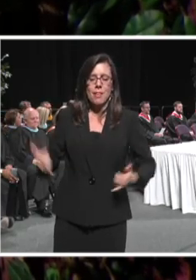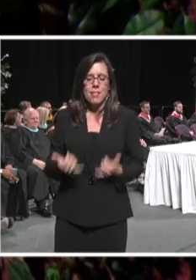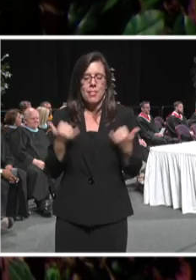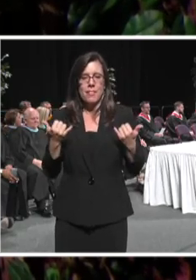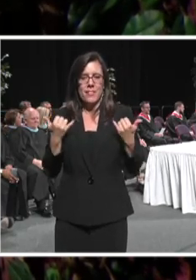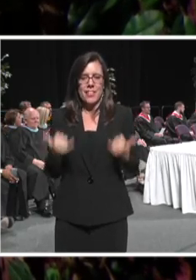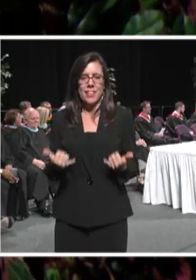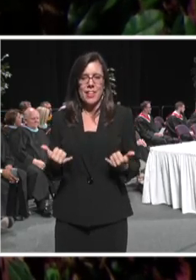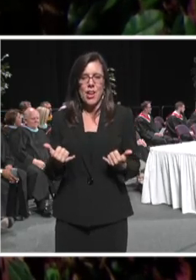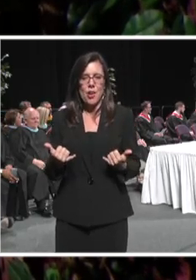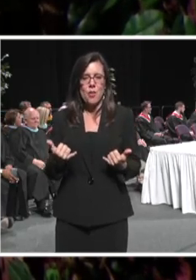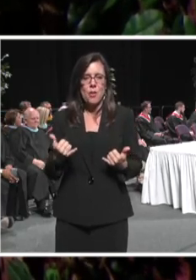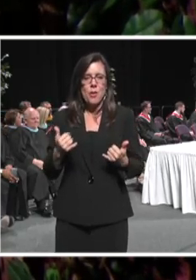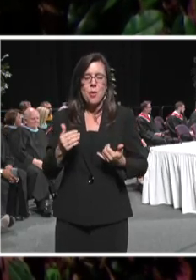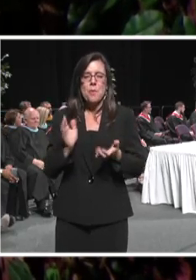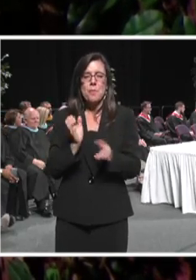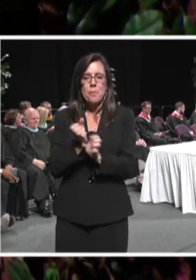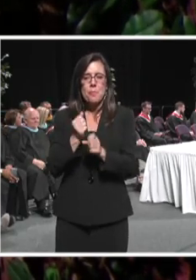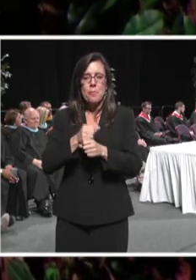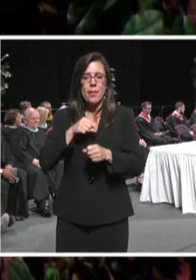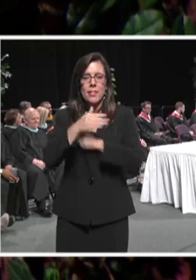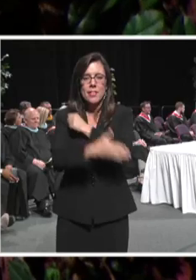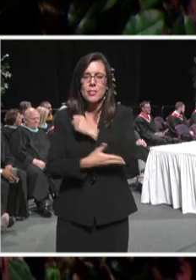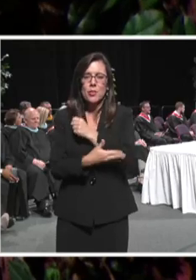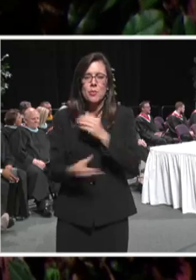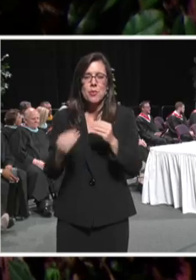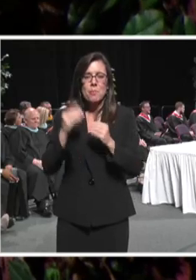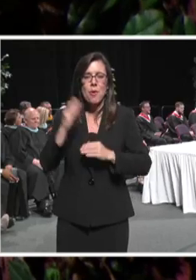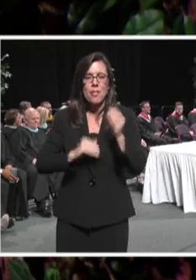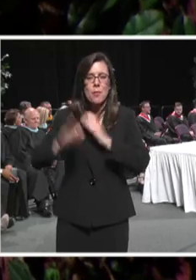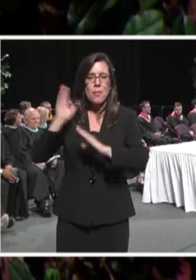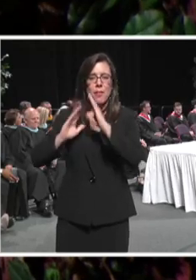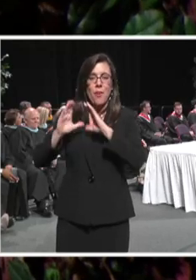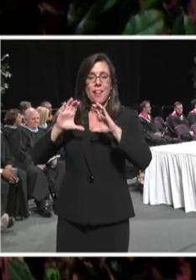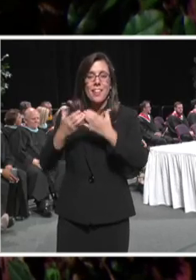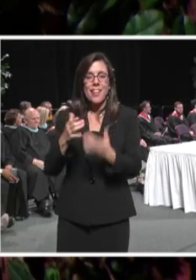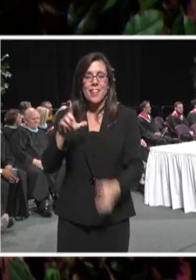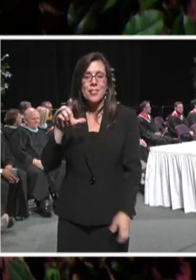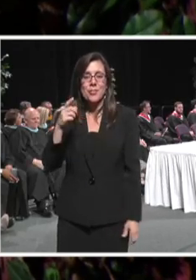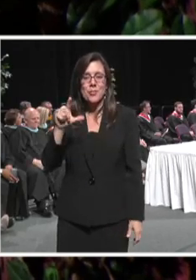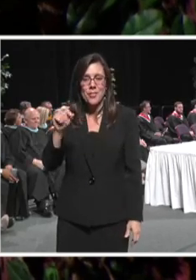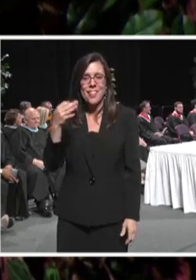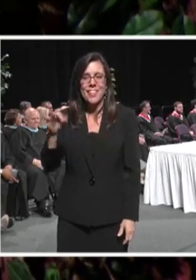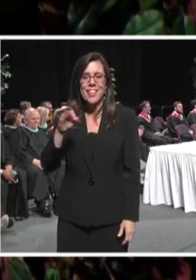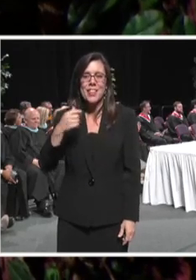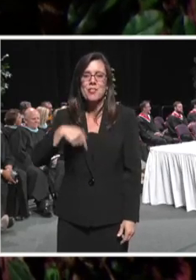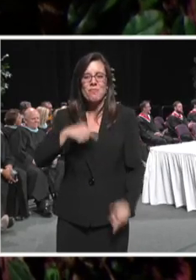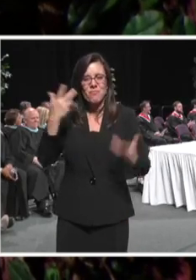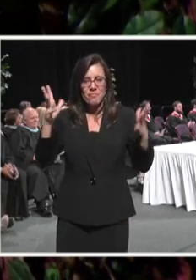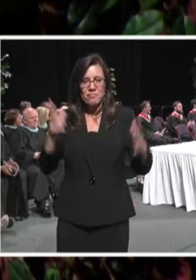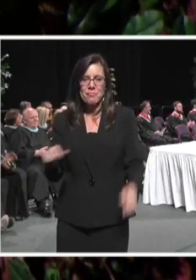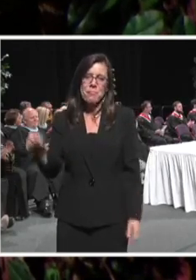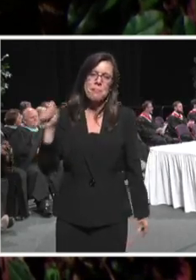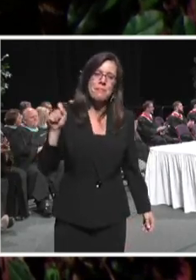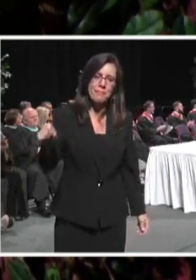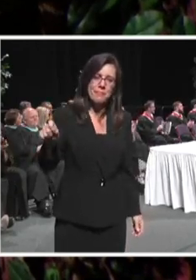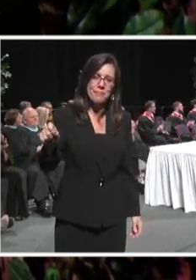to make this country more than it is today. Class of 2019, we did it. Period.